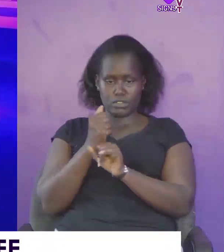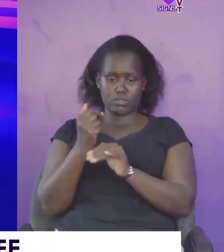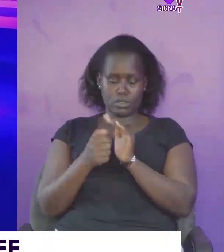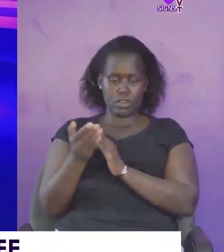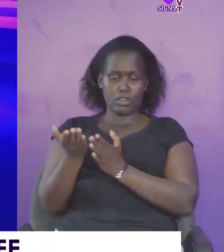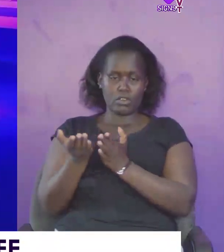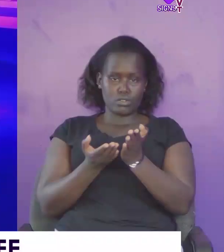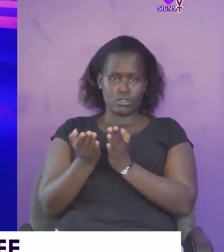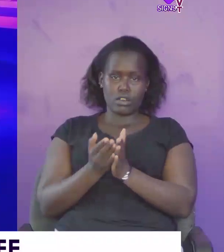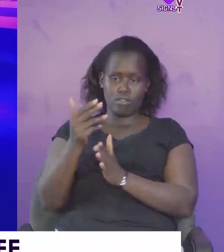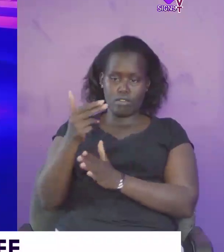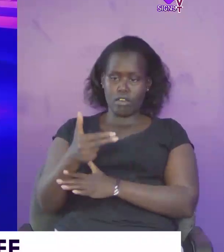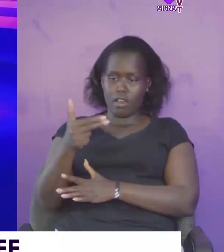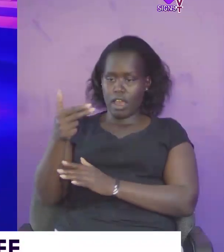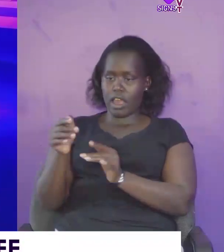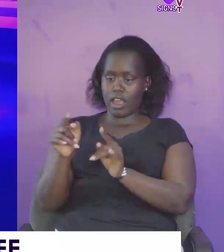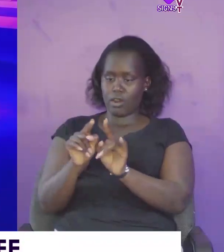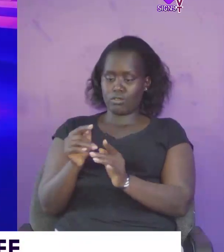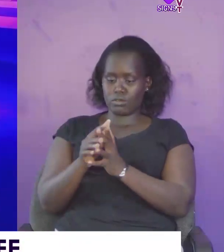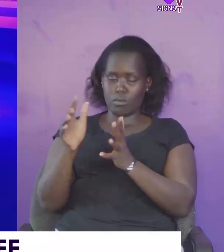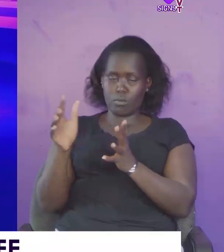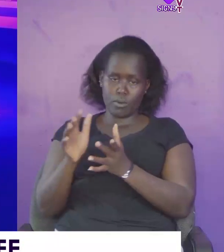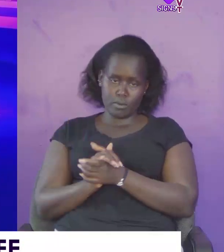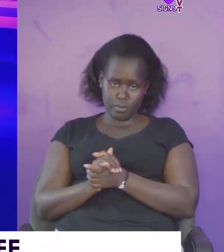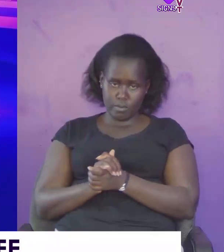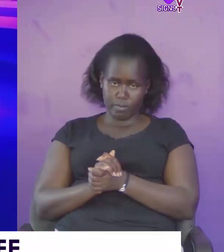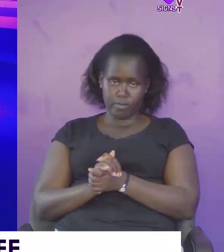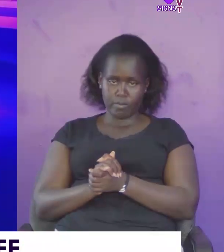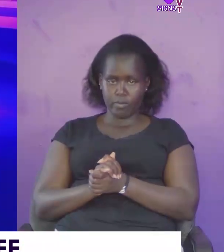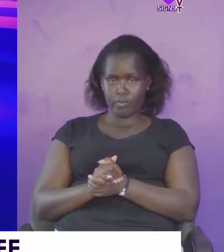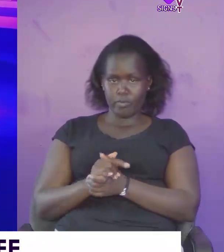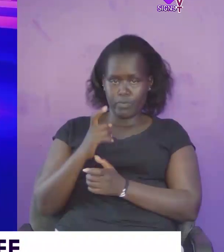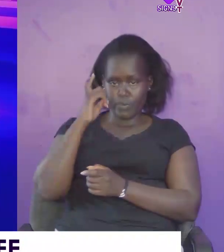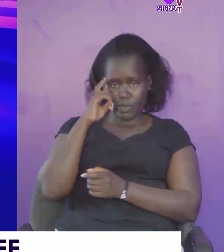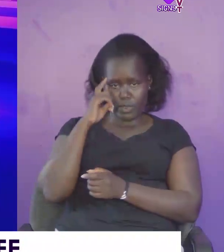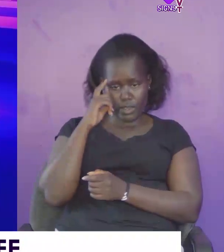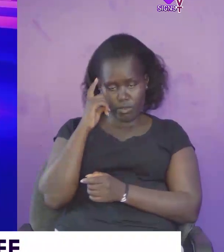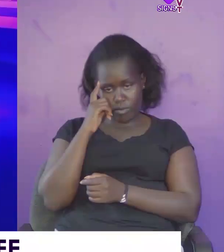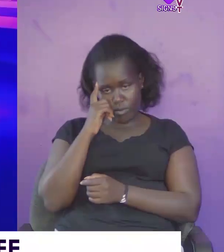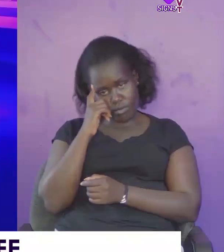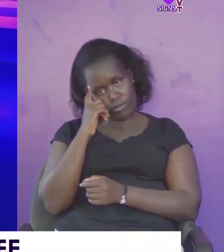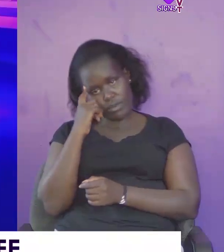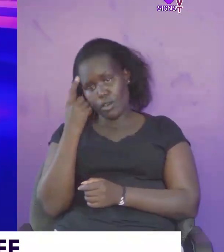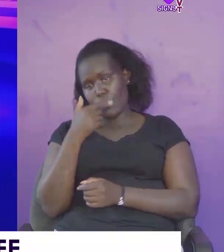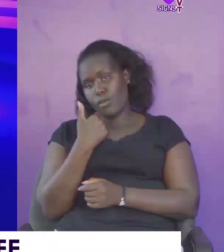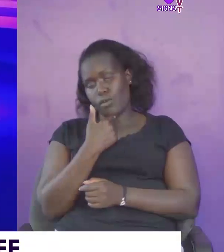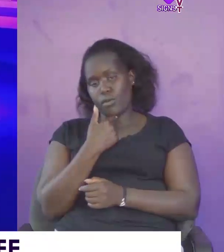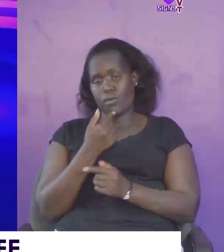serve even higher and even more. And and even more. And I think as those who came before us